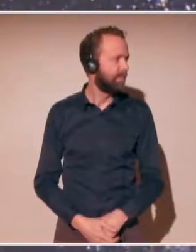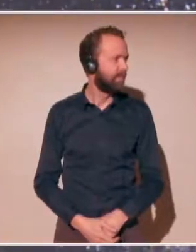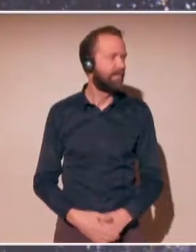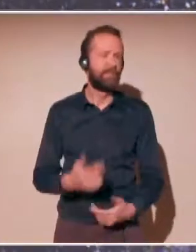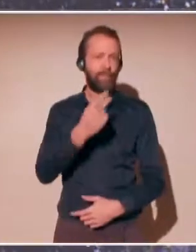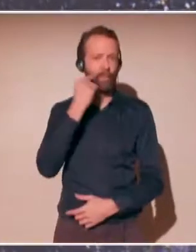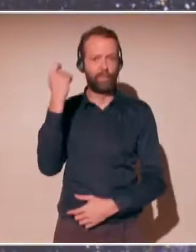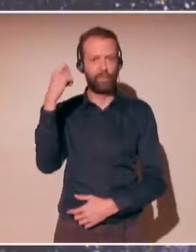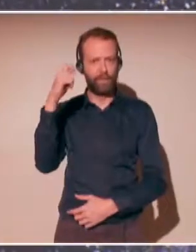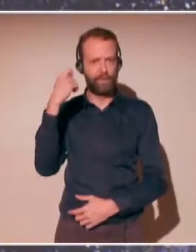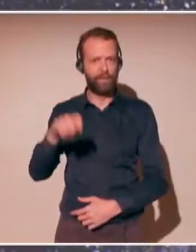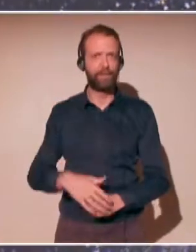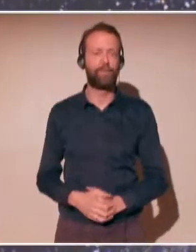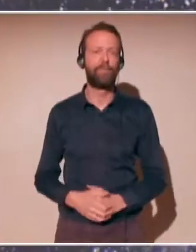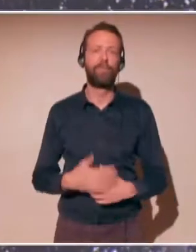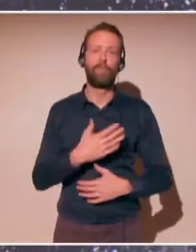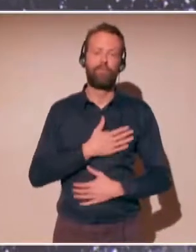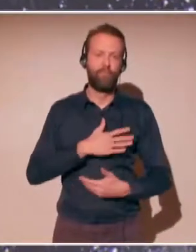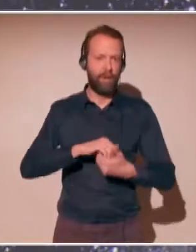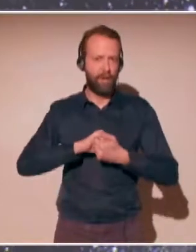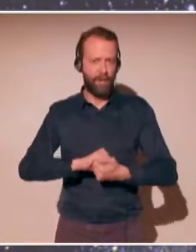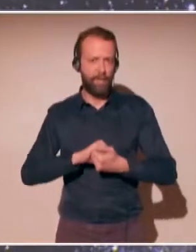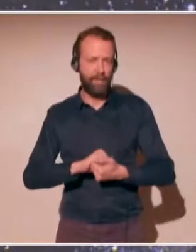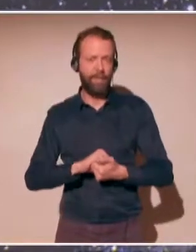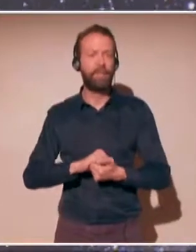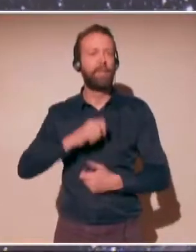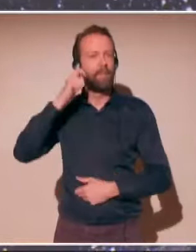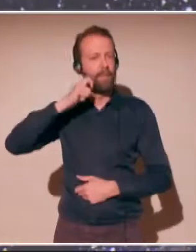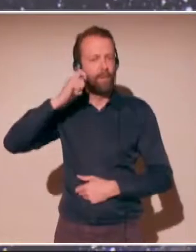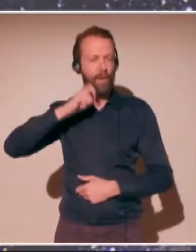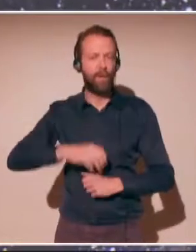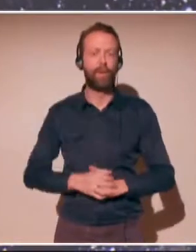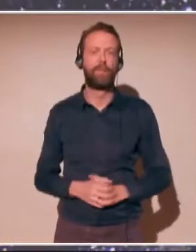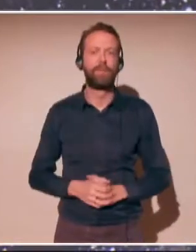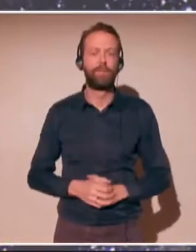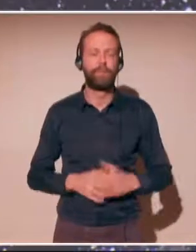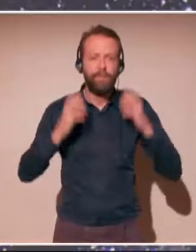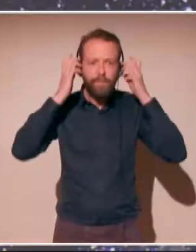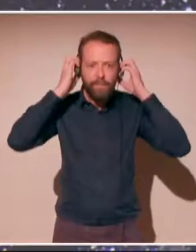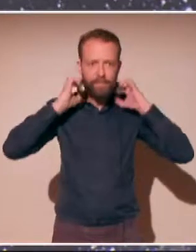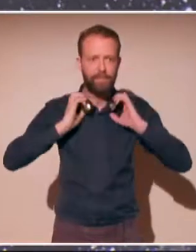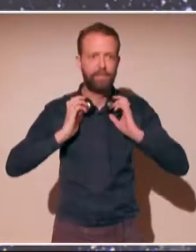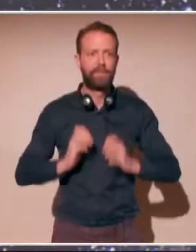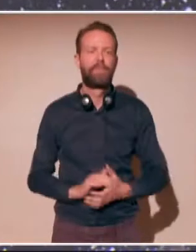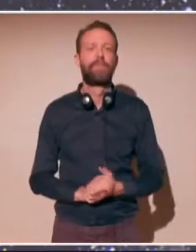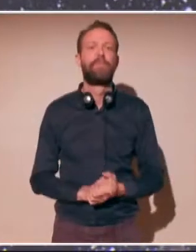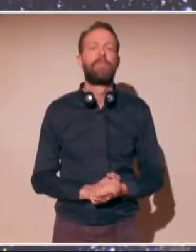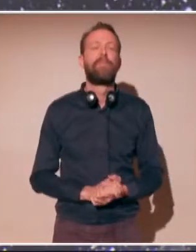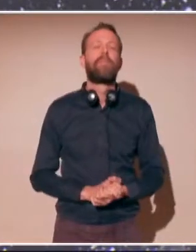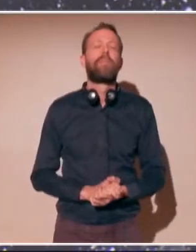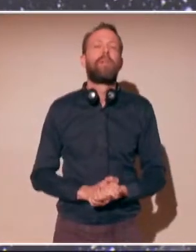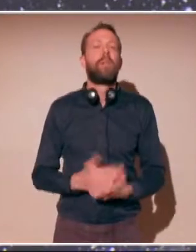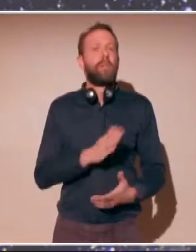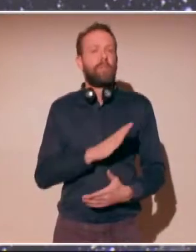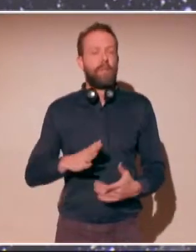Monsieur le Président, Mr. President, my dear friend Emmanuel Macron,